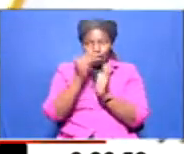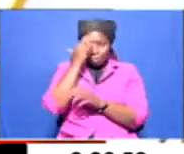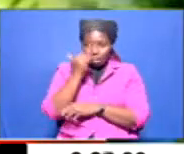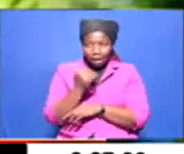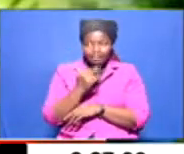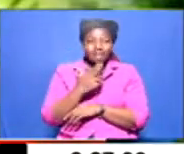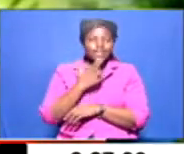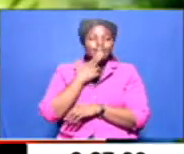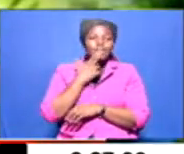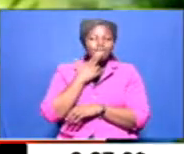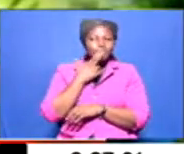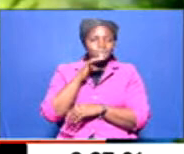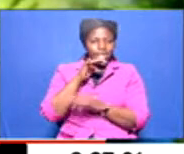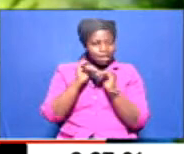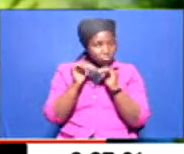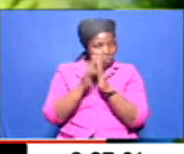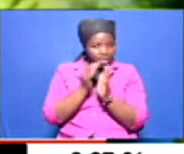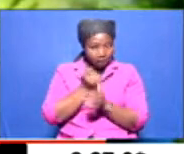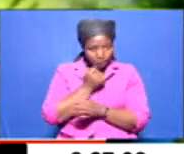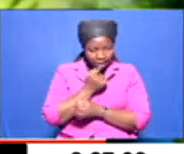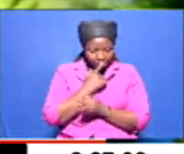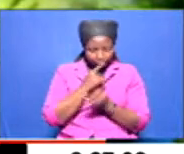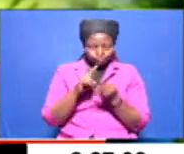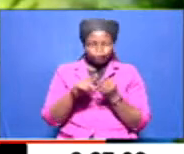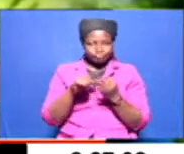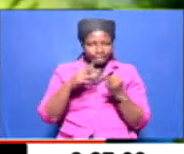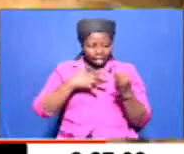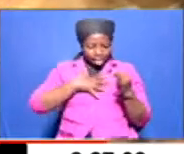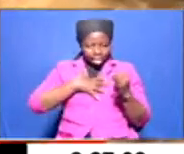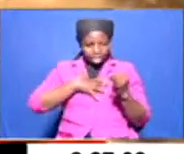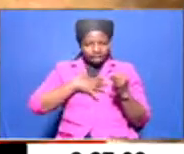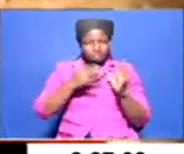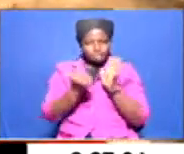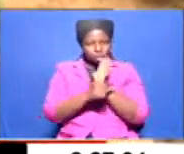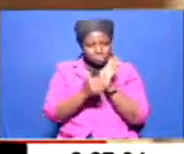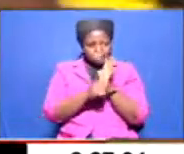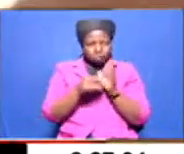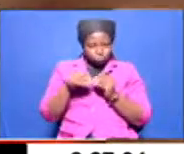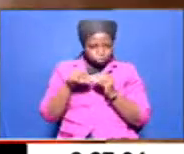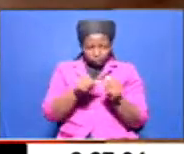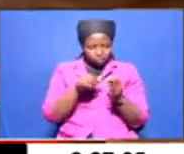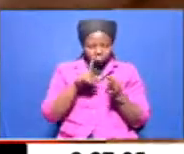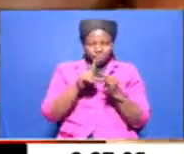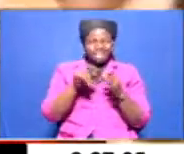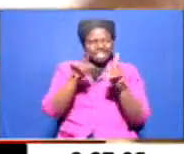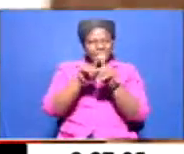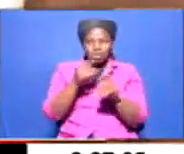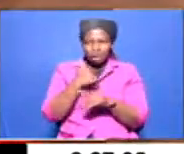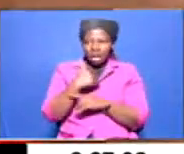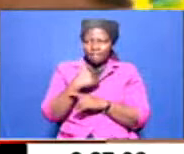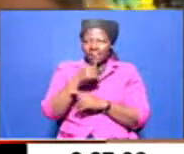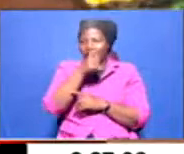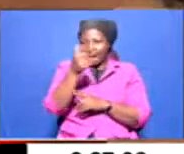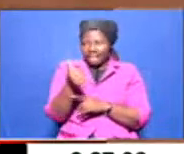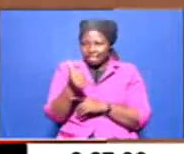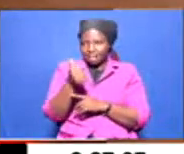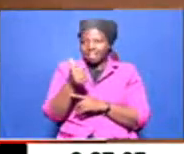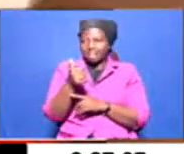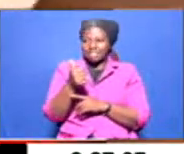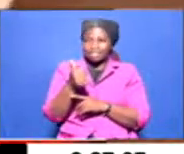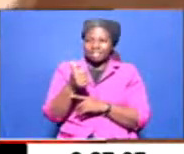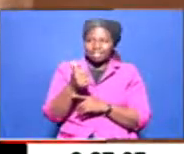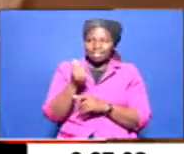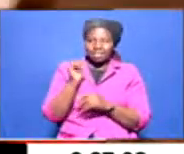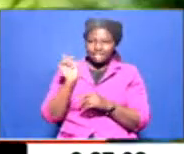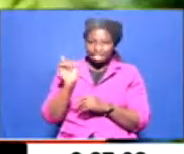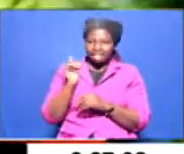ni dawa. Asali inaponya kifua, at the same time tuko baka hata na ile asali ile achini ile tunaita kusomwe, na kwa somo